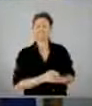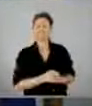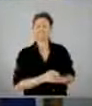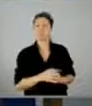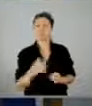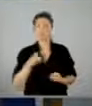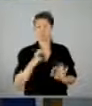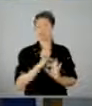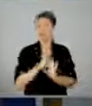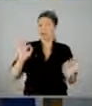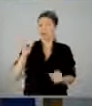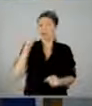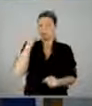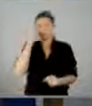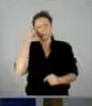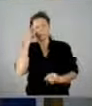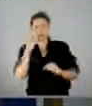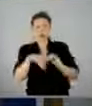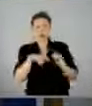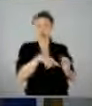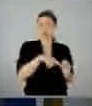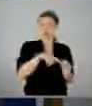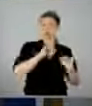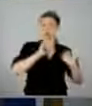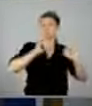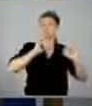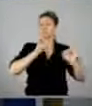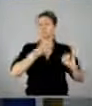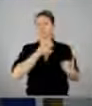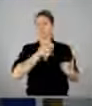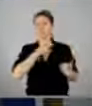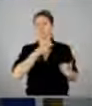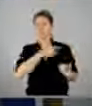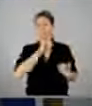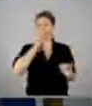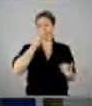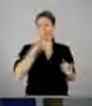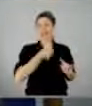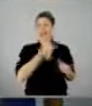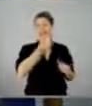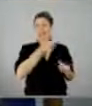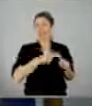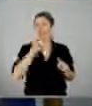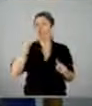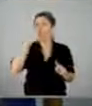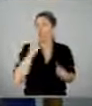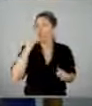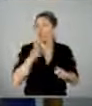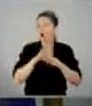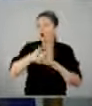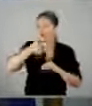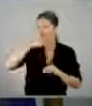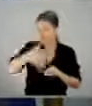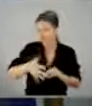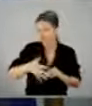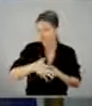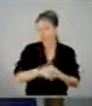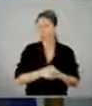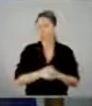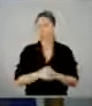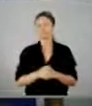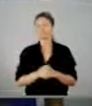suspect that the vaccine would not be fully efficacious in older groups. Secondly, the experience in the